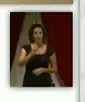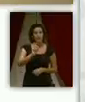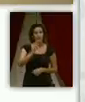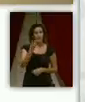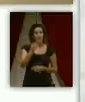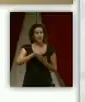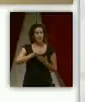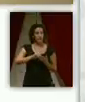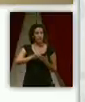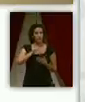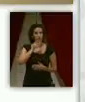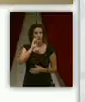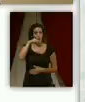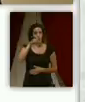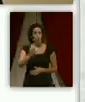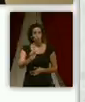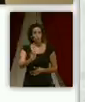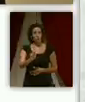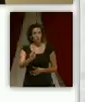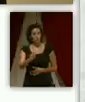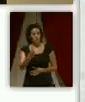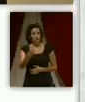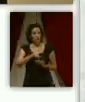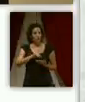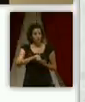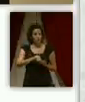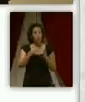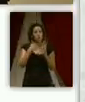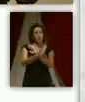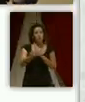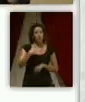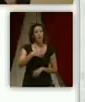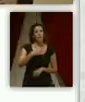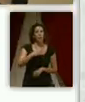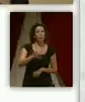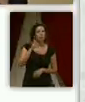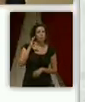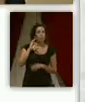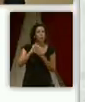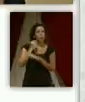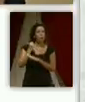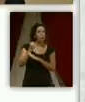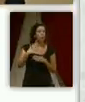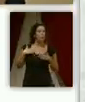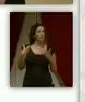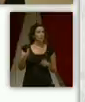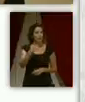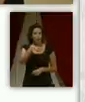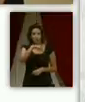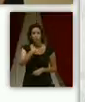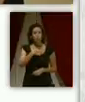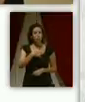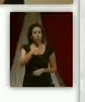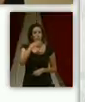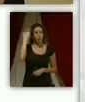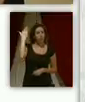is dreadful. If you click 3 times on the home menu, you can use any